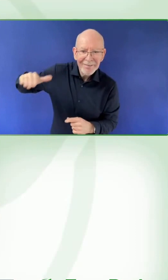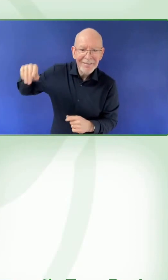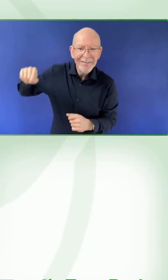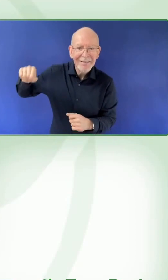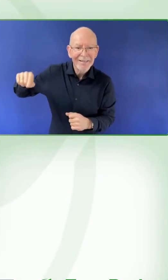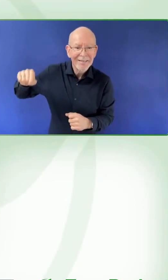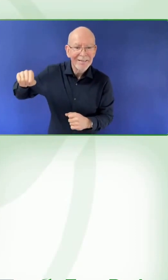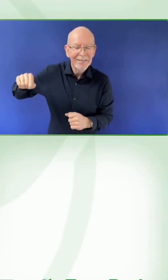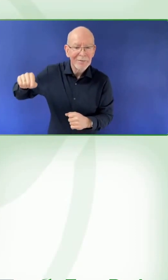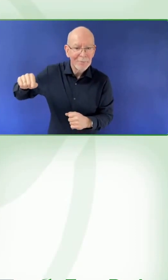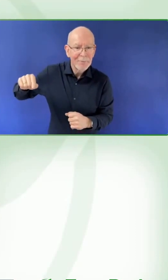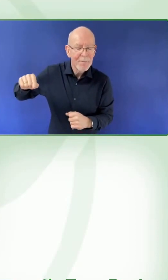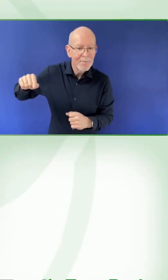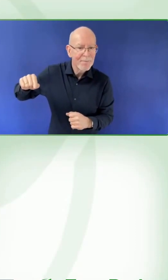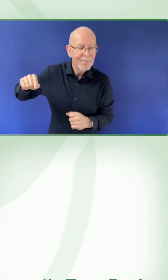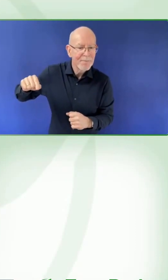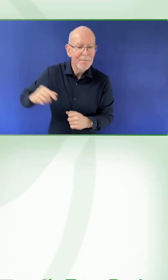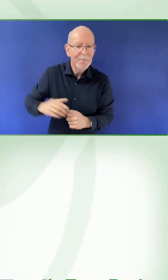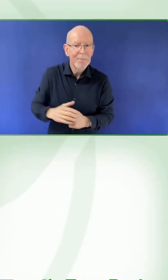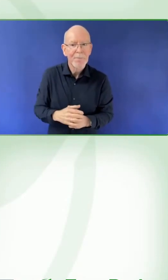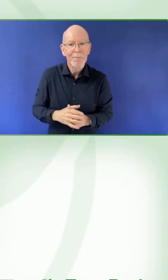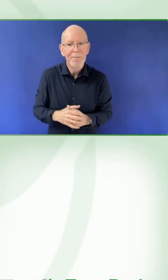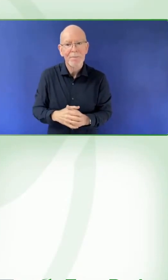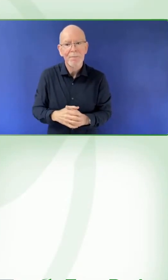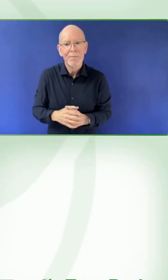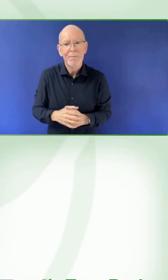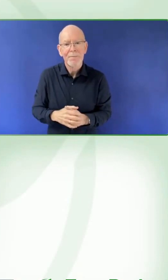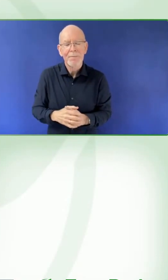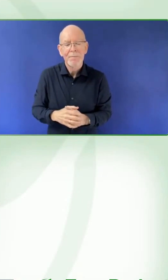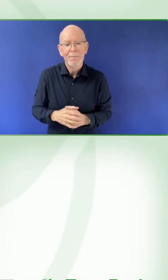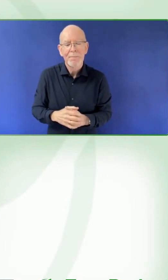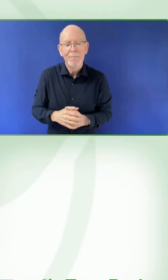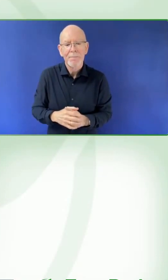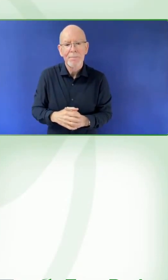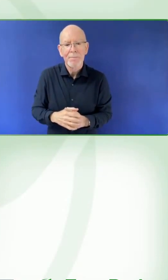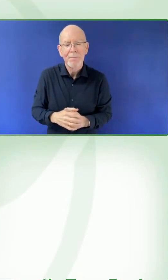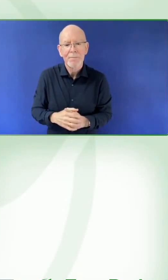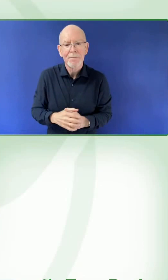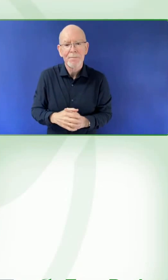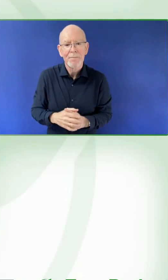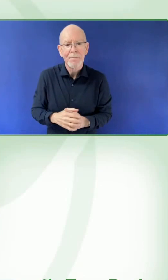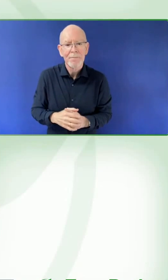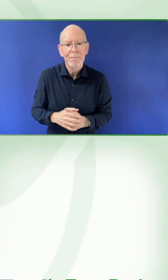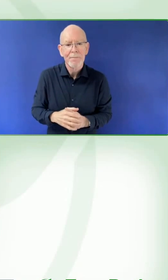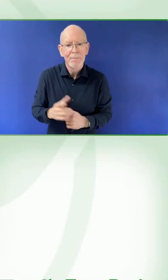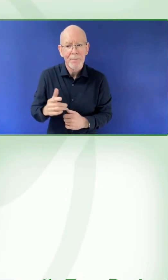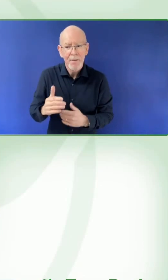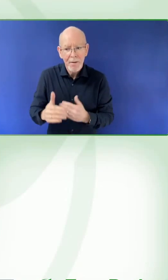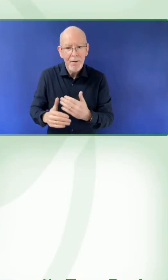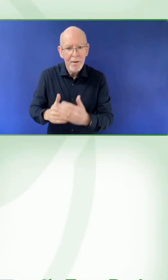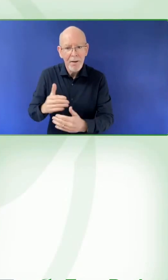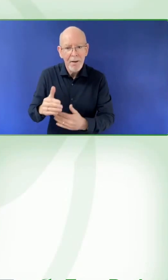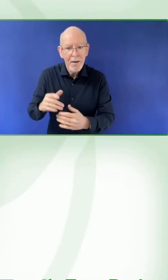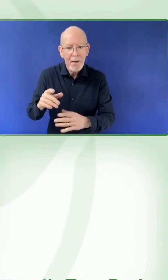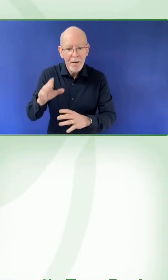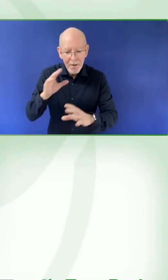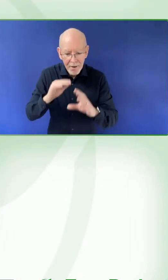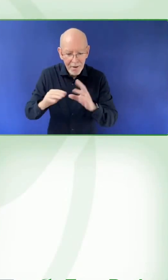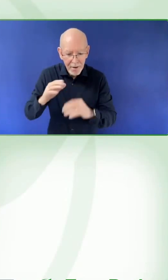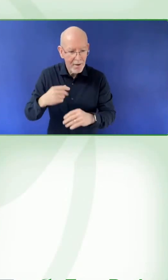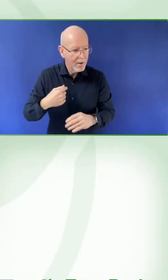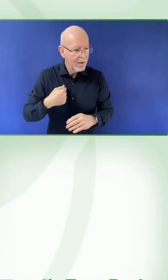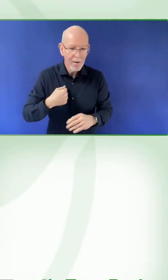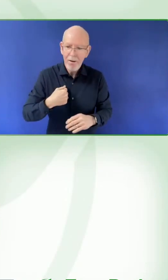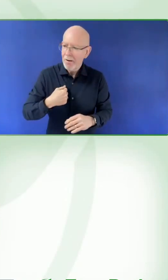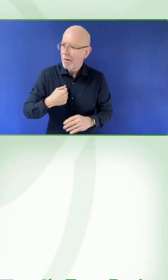I suppose that we have to continue with this and to join others to help